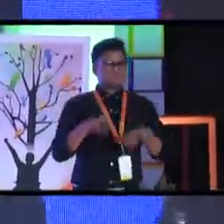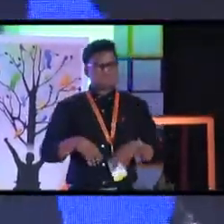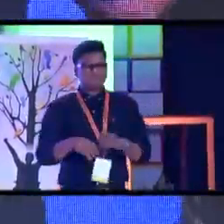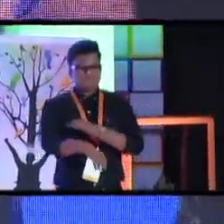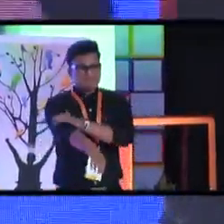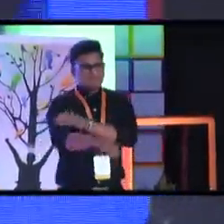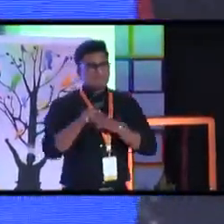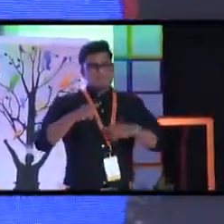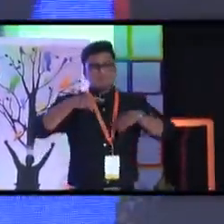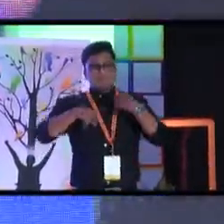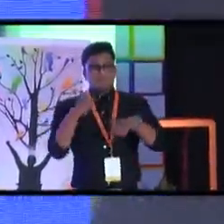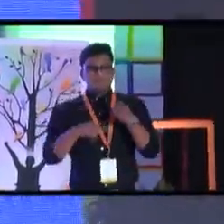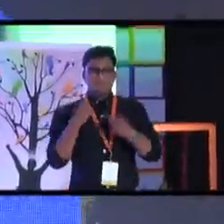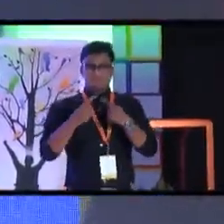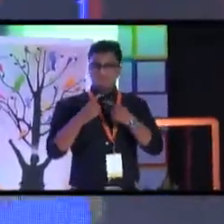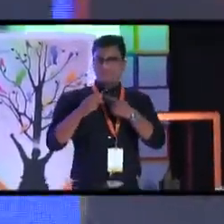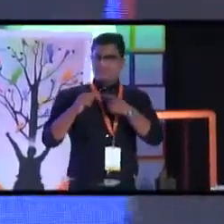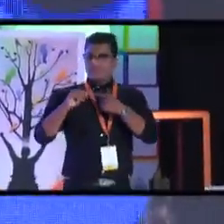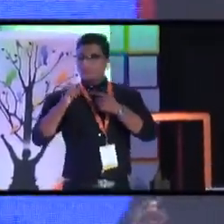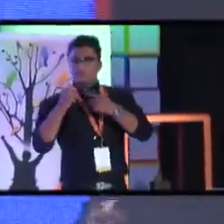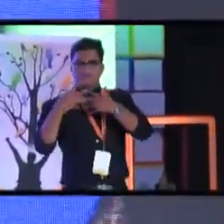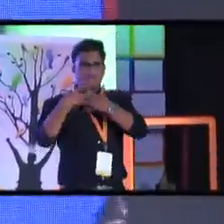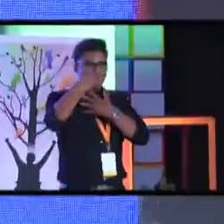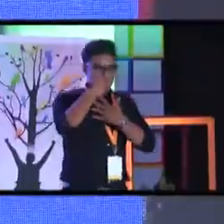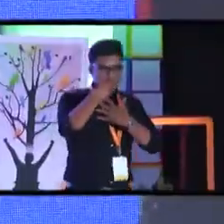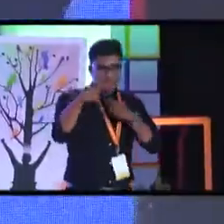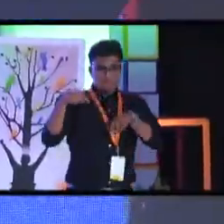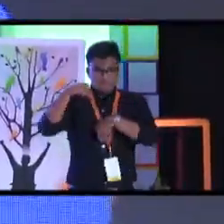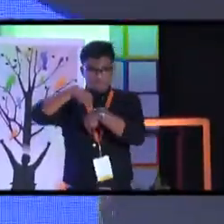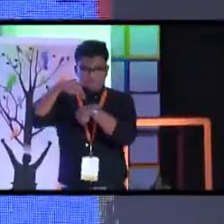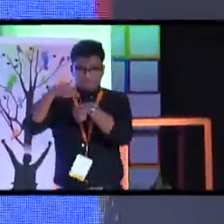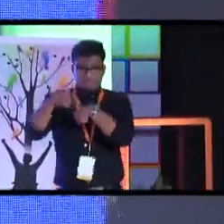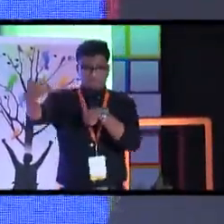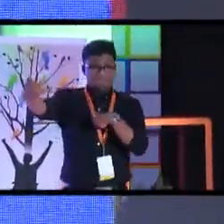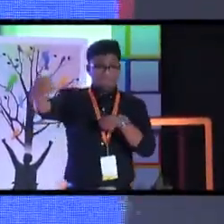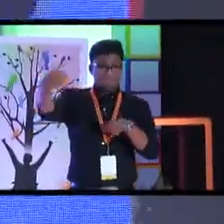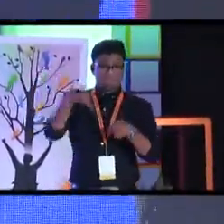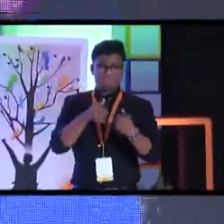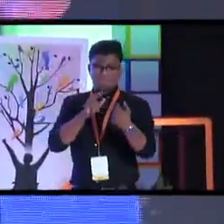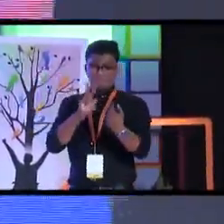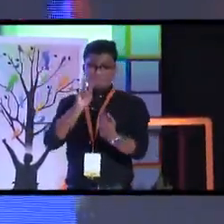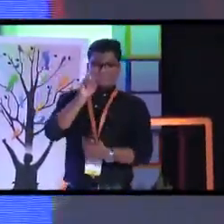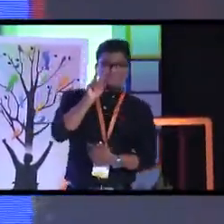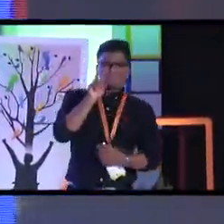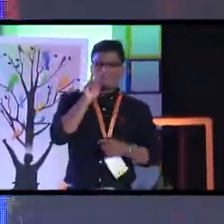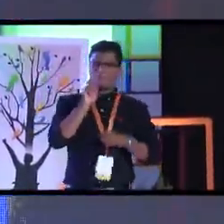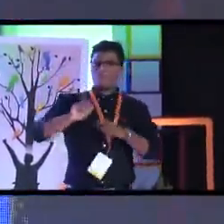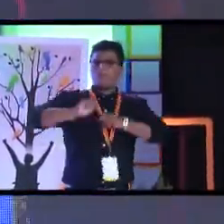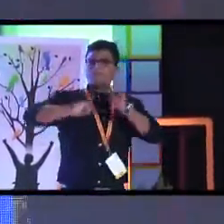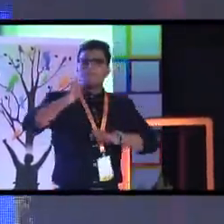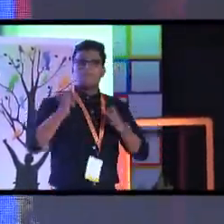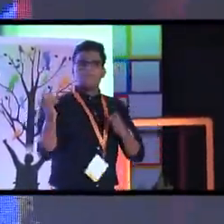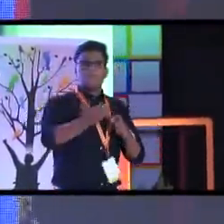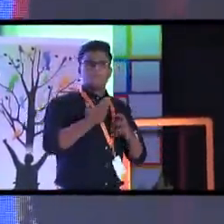I was always on the other side. Today I have this wonderful opportunity to be here in front of you,